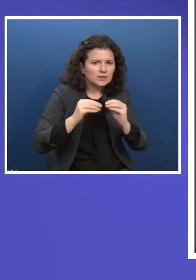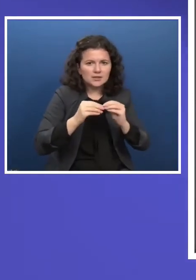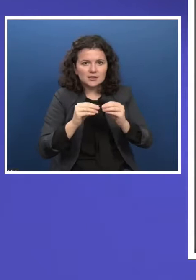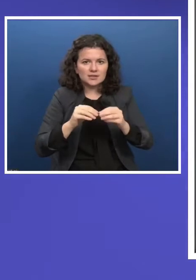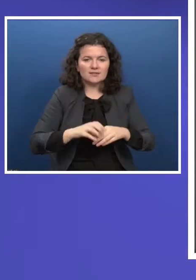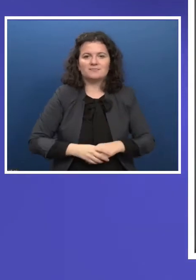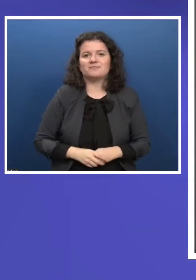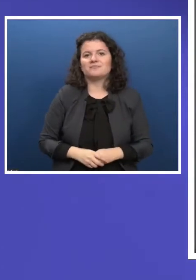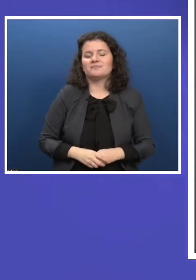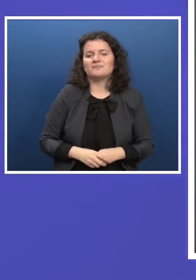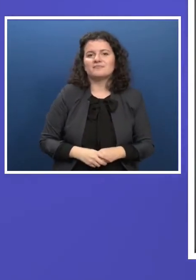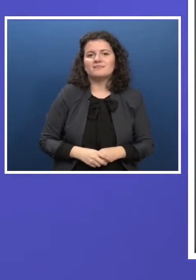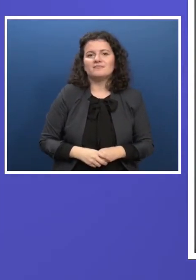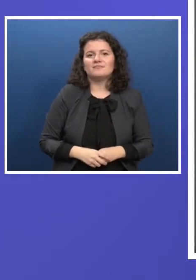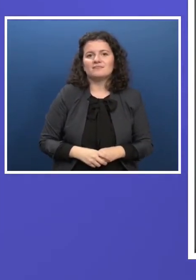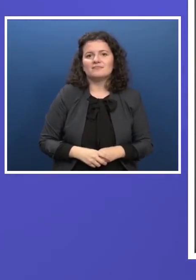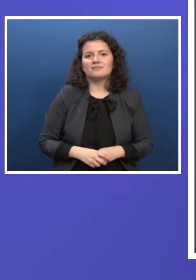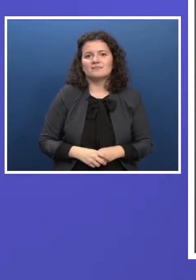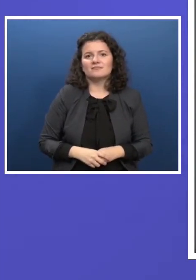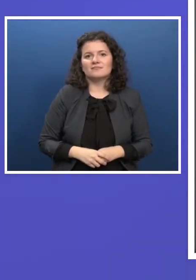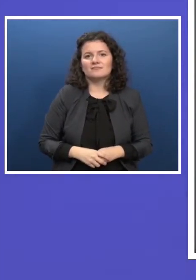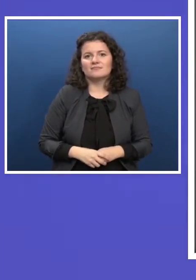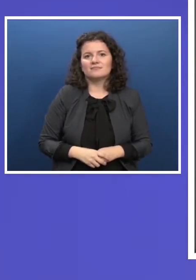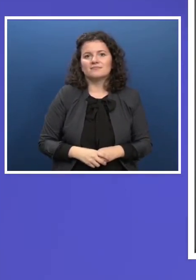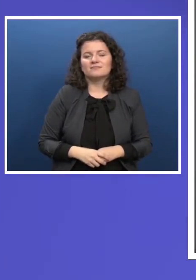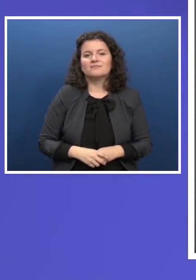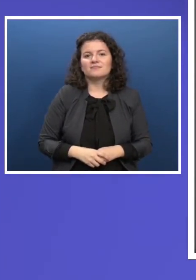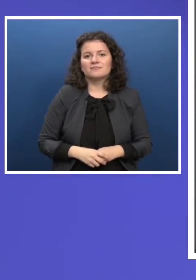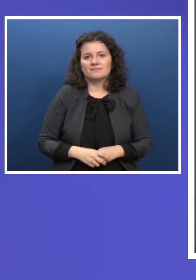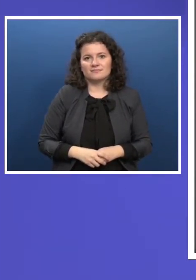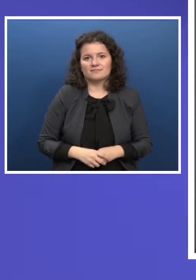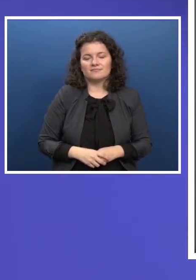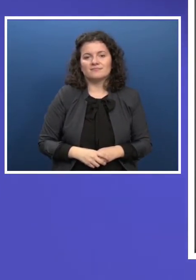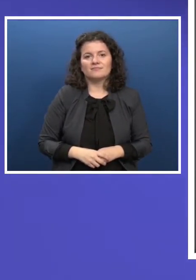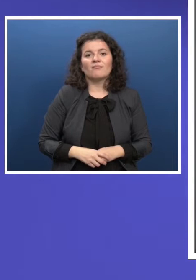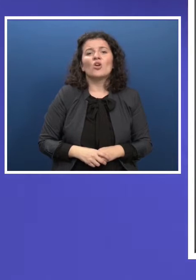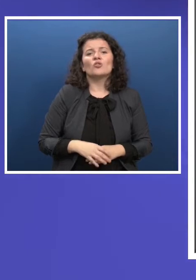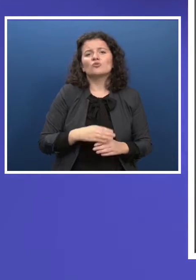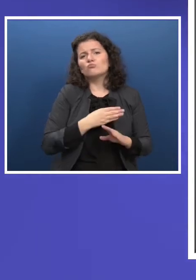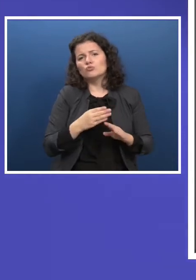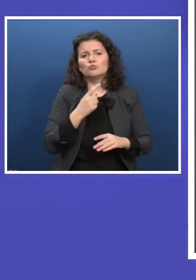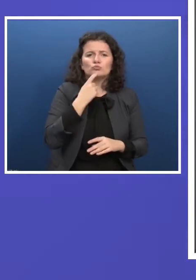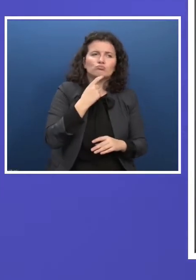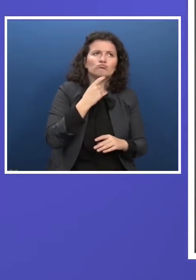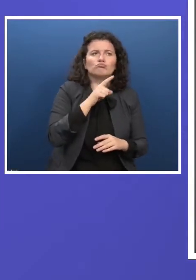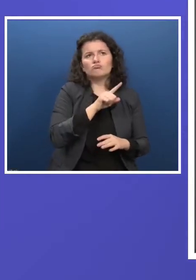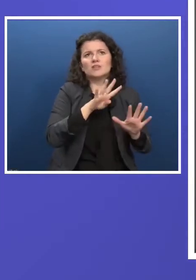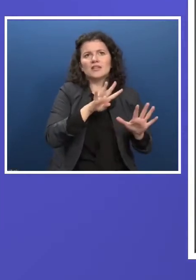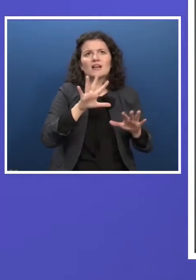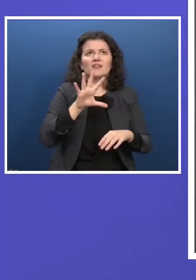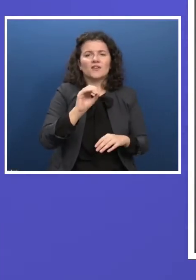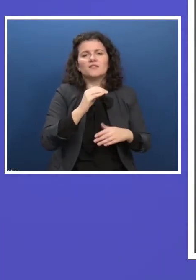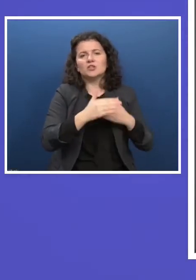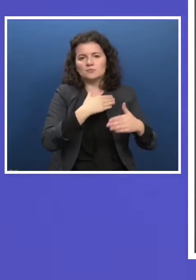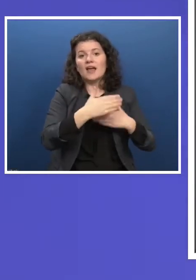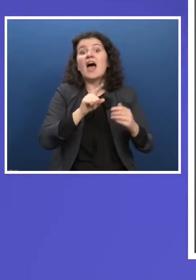then in 1950s, and from 1960s there have been systematic work going on